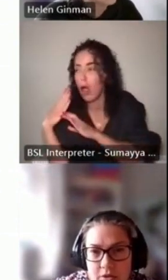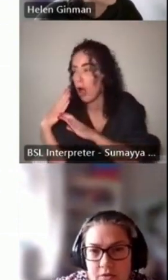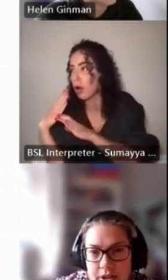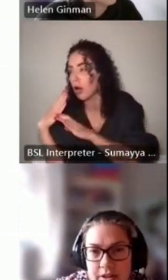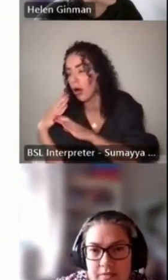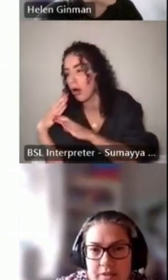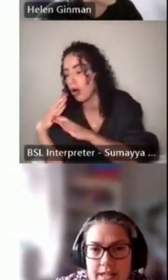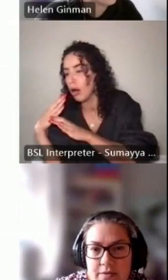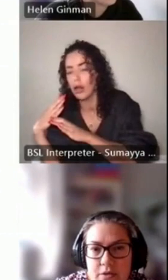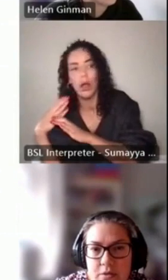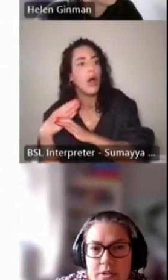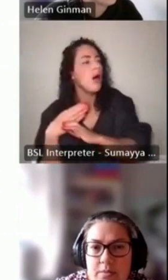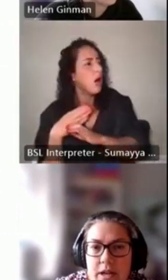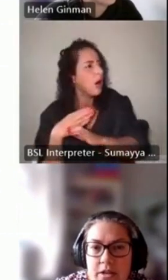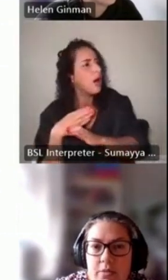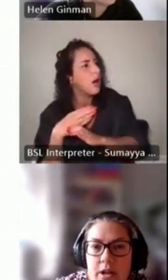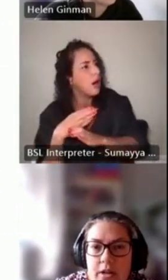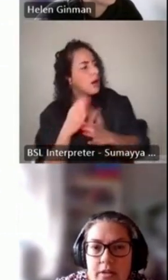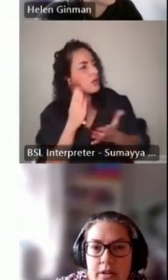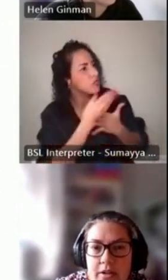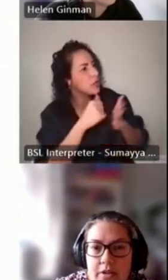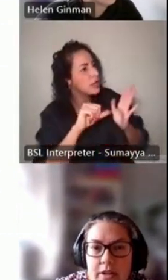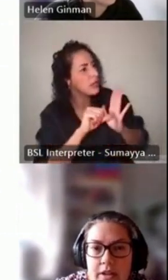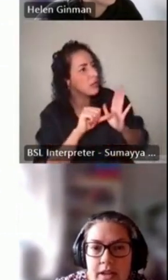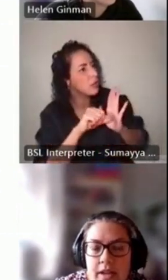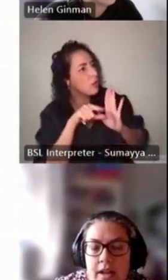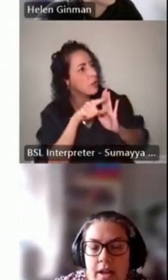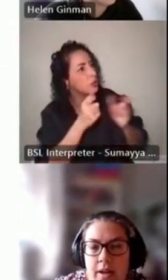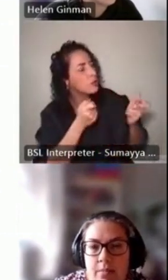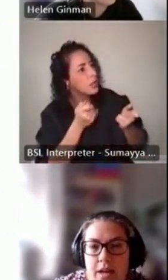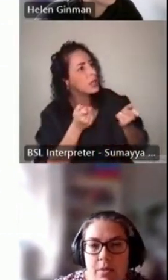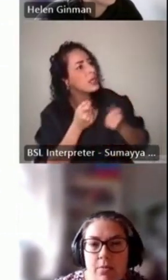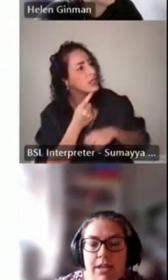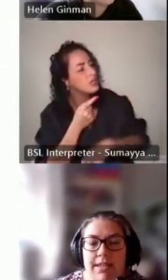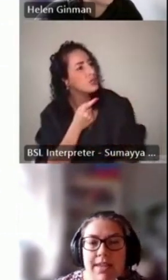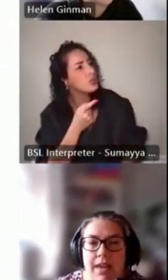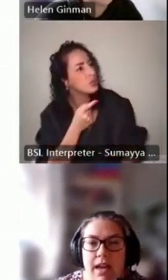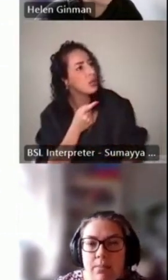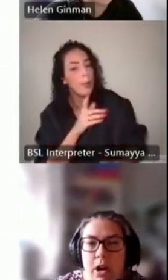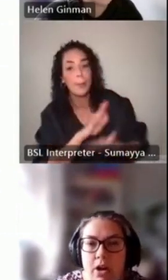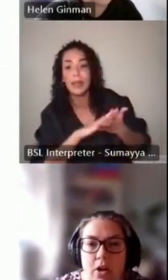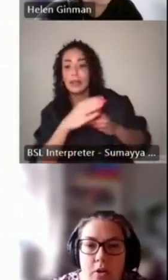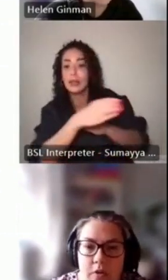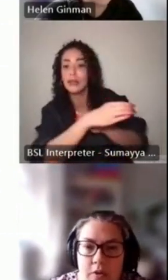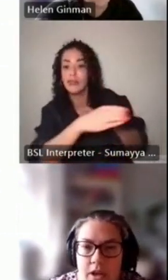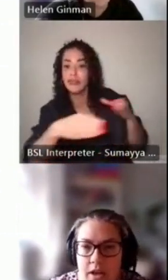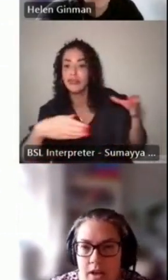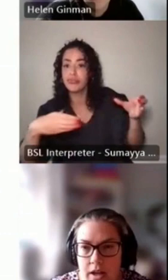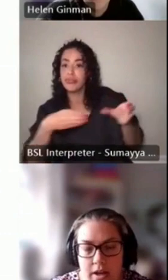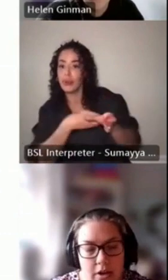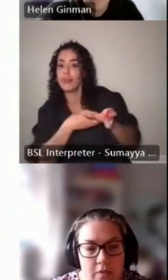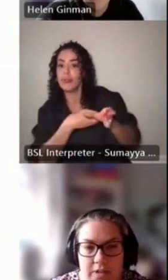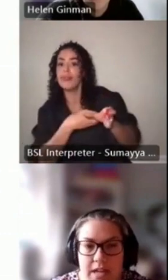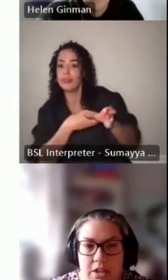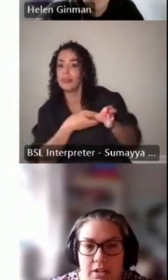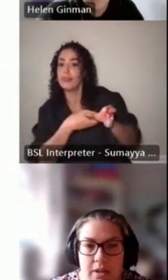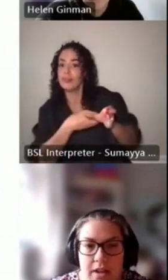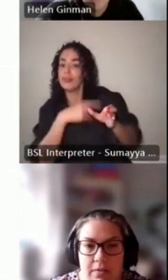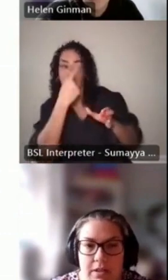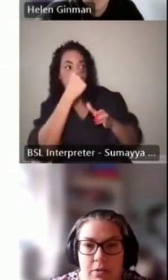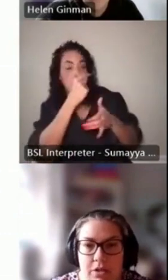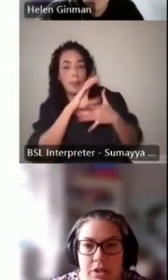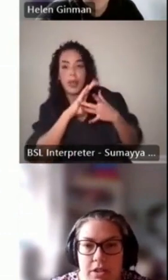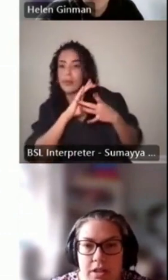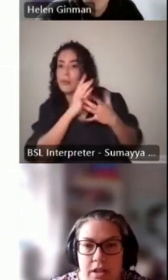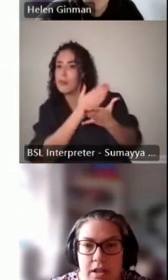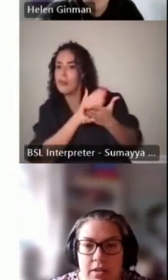can hear that you're finding it really difficult to manage your workload. And we might say that as part of a conversation